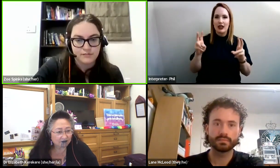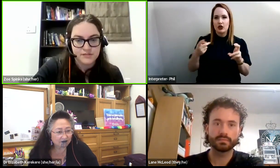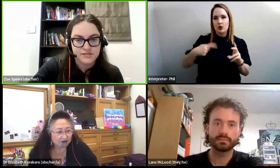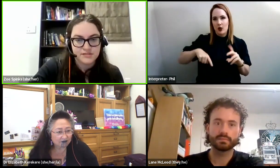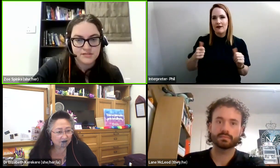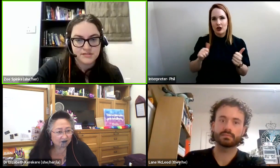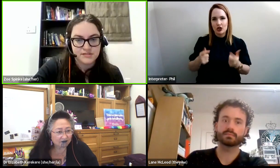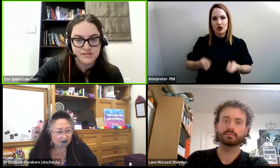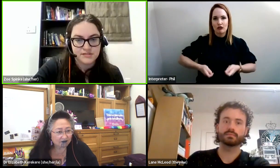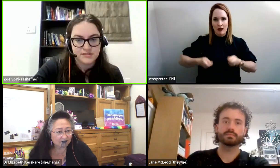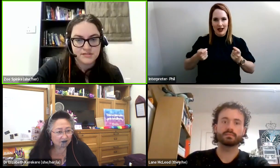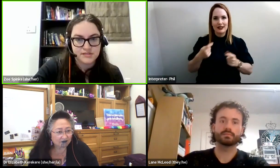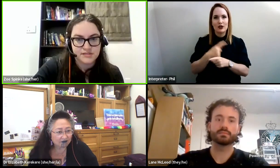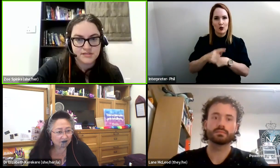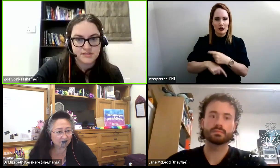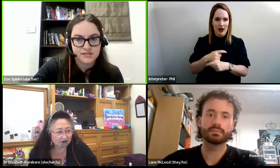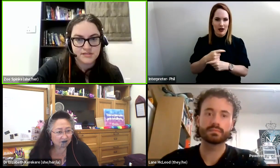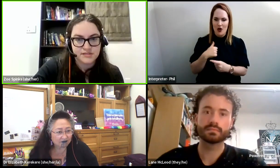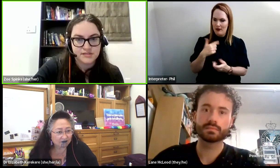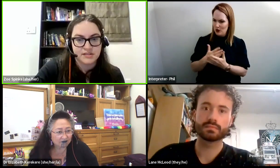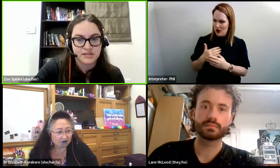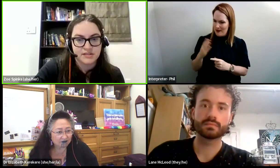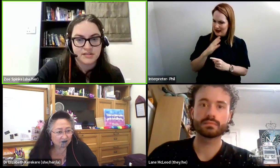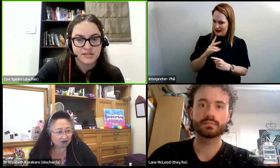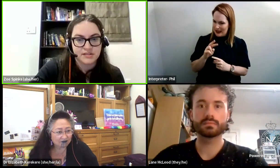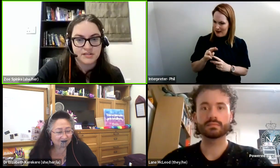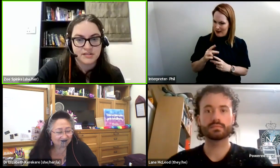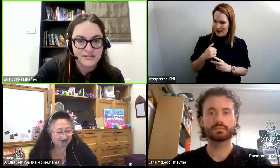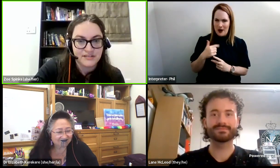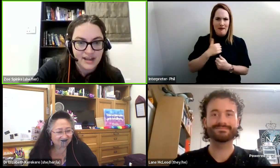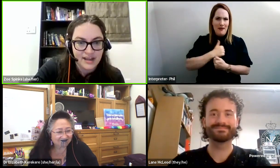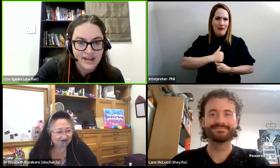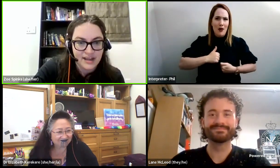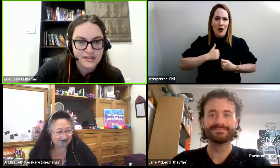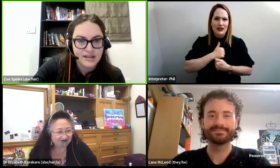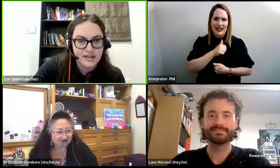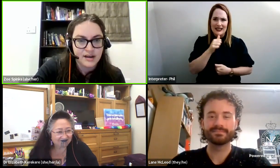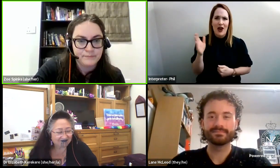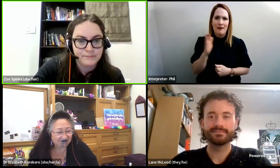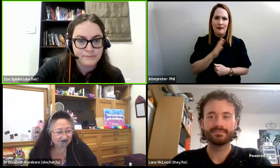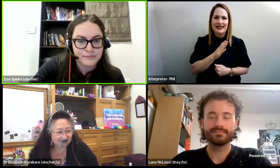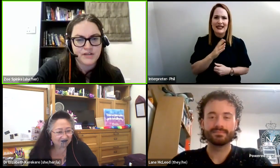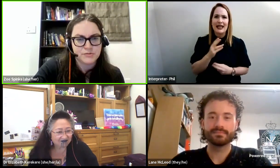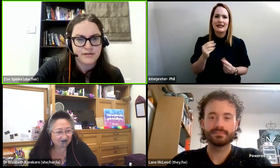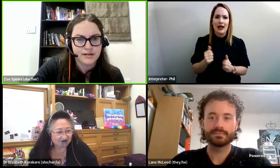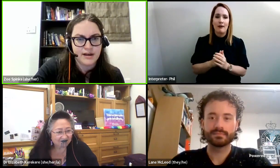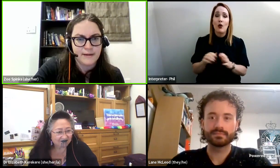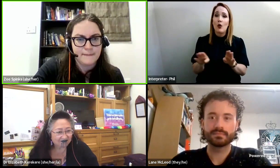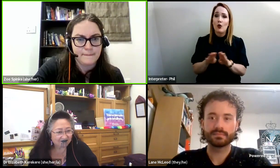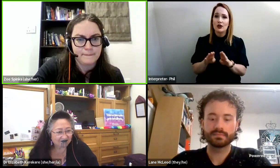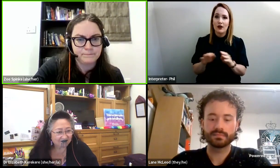sure I've maybe missed a couple there, so apologies if I have. We've also kind of talked